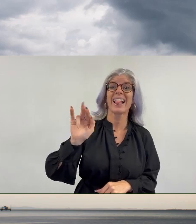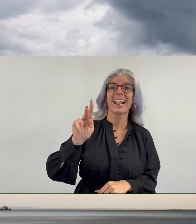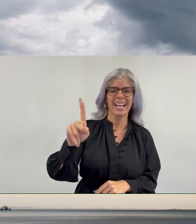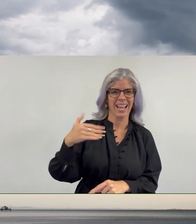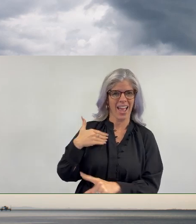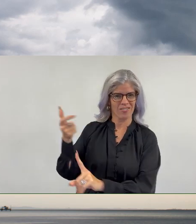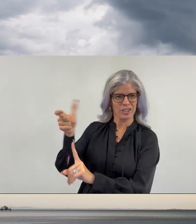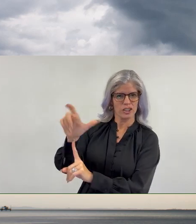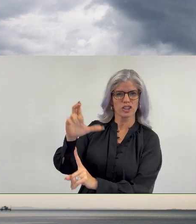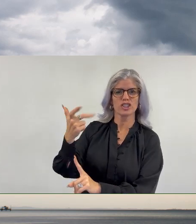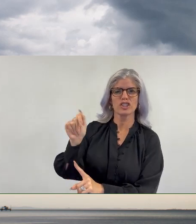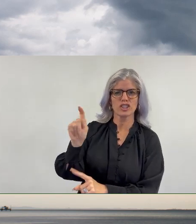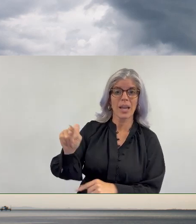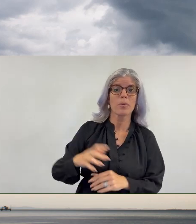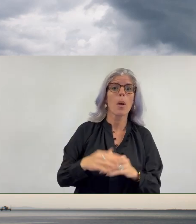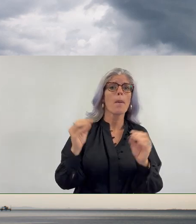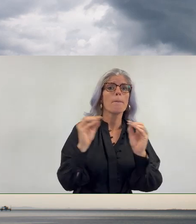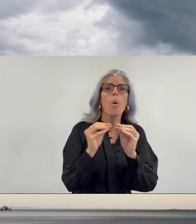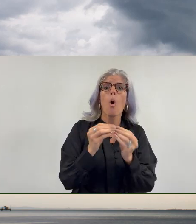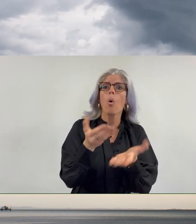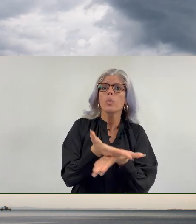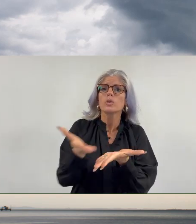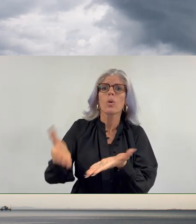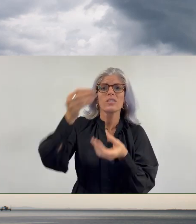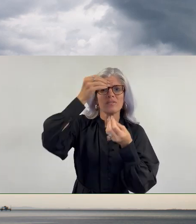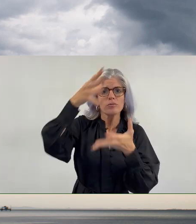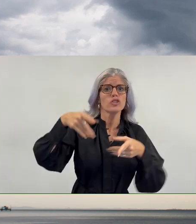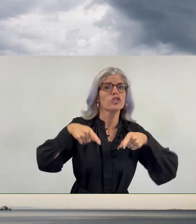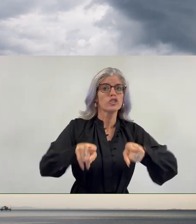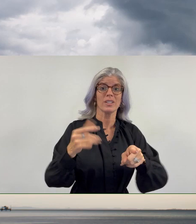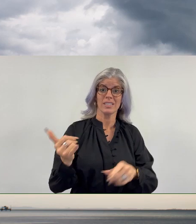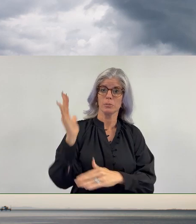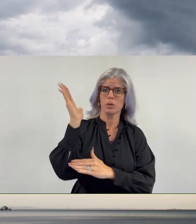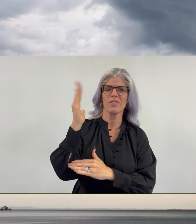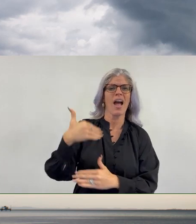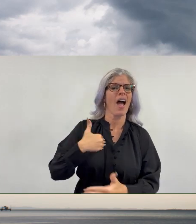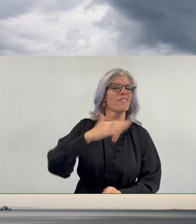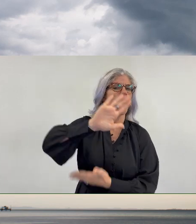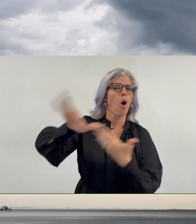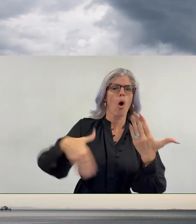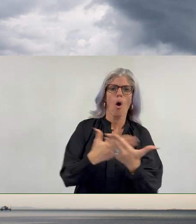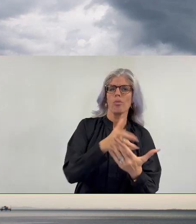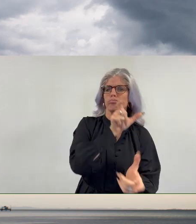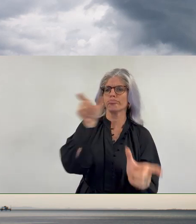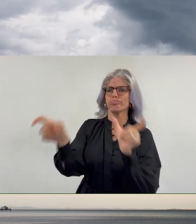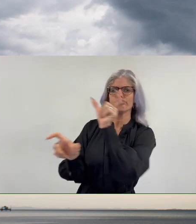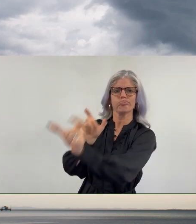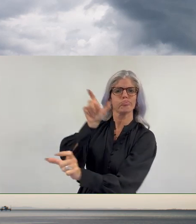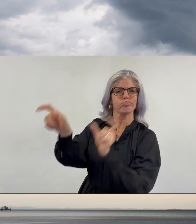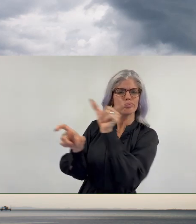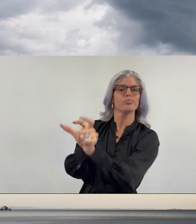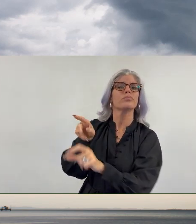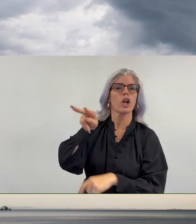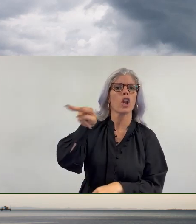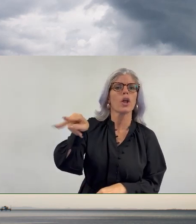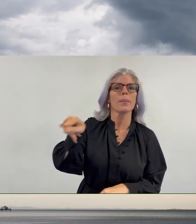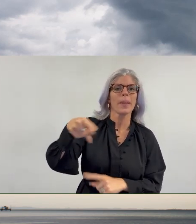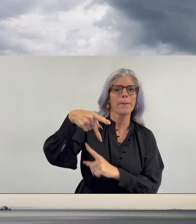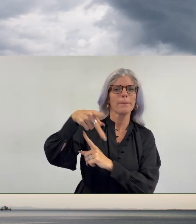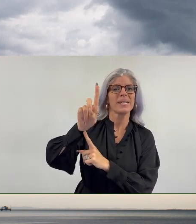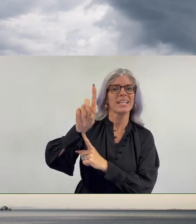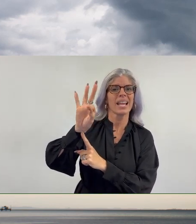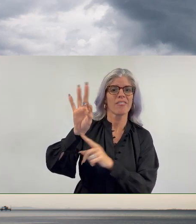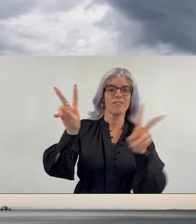chat. You can also find these links in the presentation itself should you choose to download it. This concludes our applicant briefing